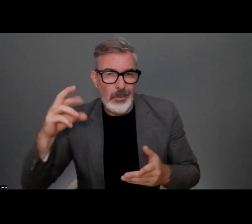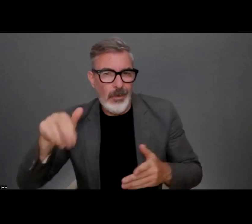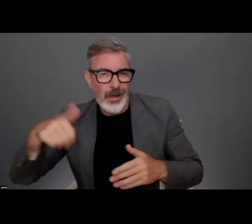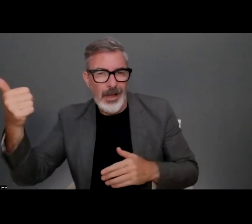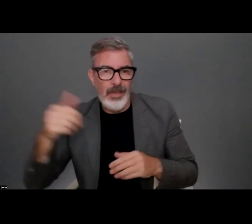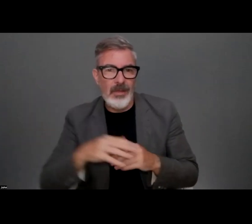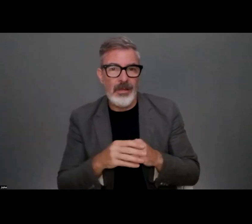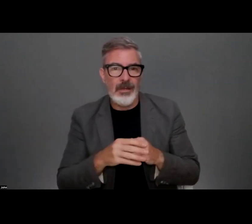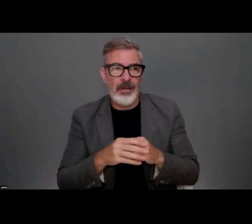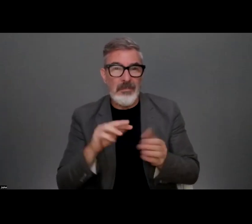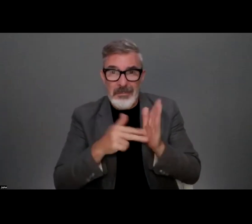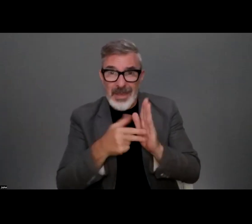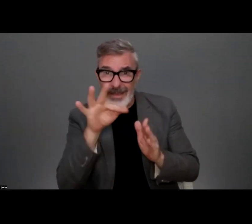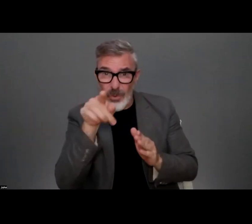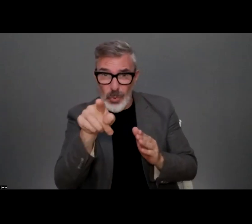on your own.